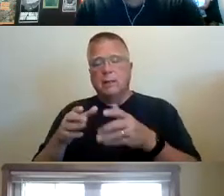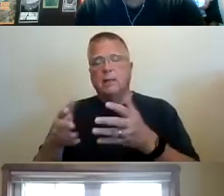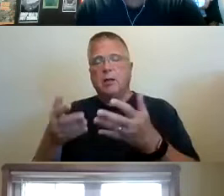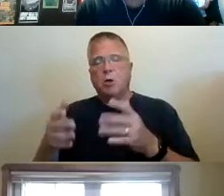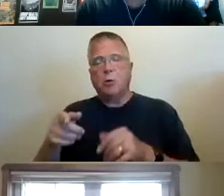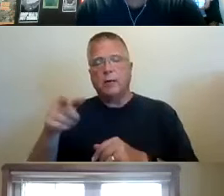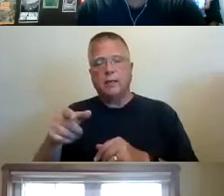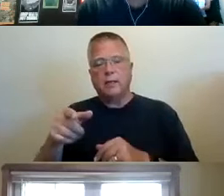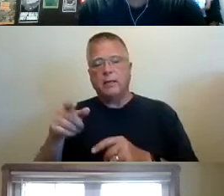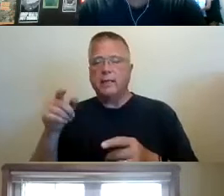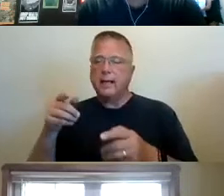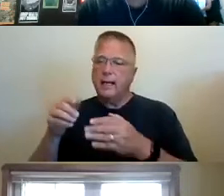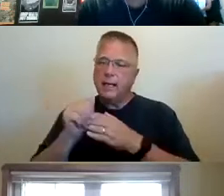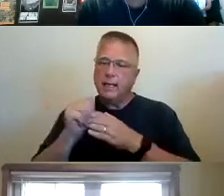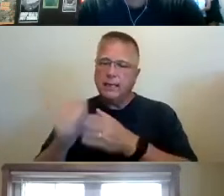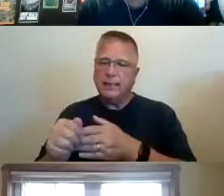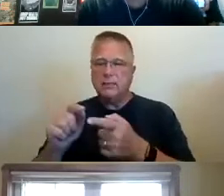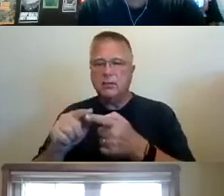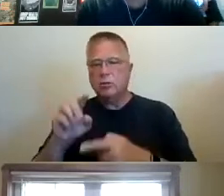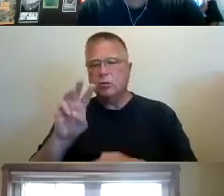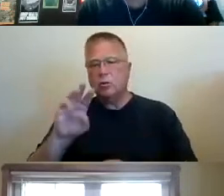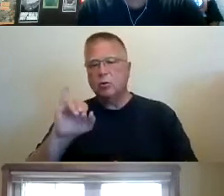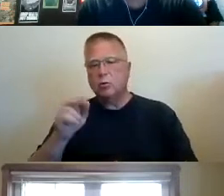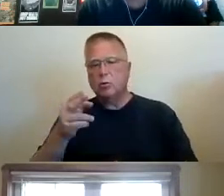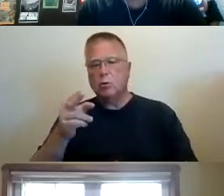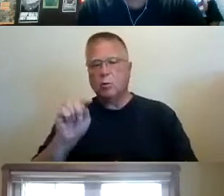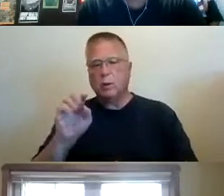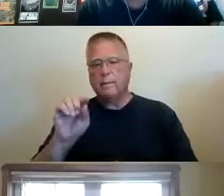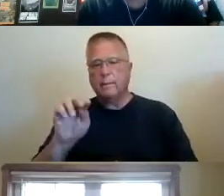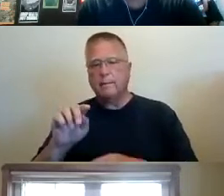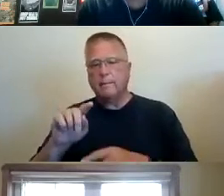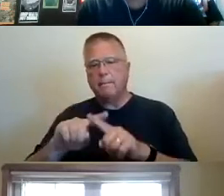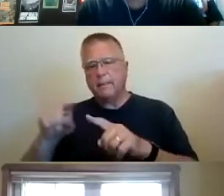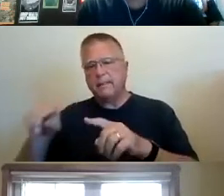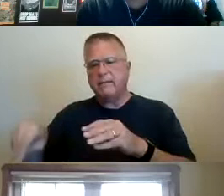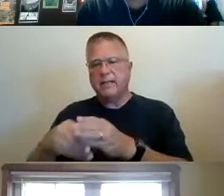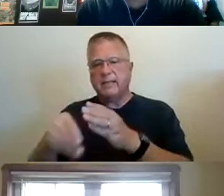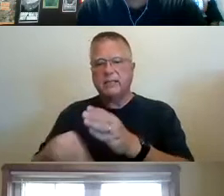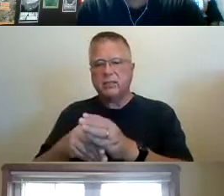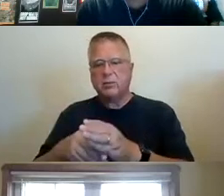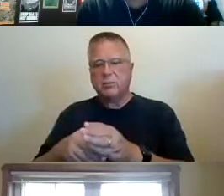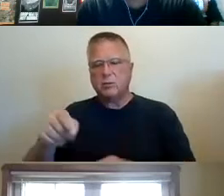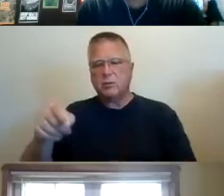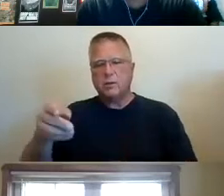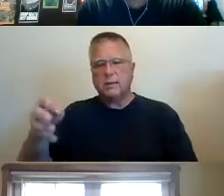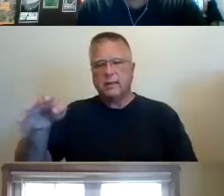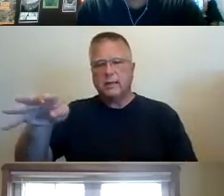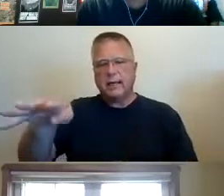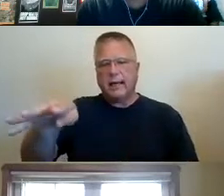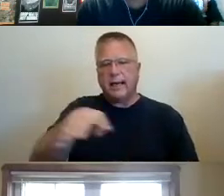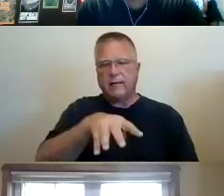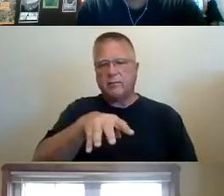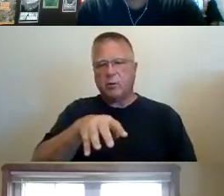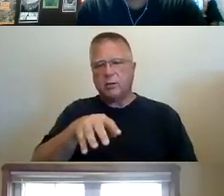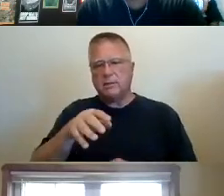that leads to Whiteman, but augmenting it with additional hash marks and buffering, as you see on Whiteman